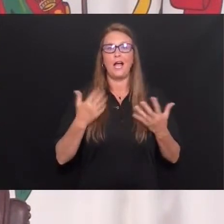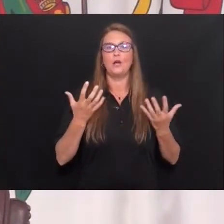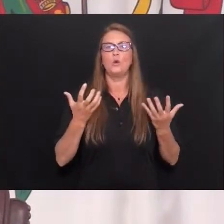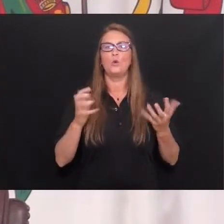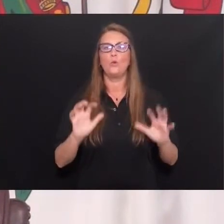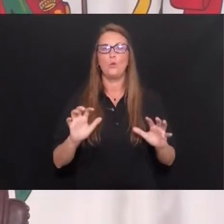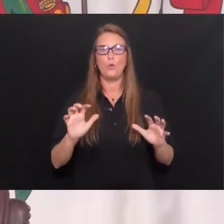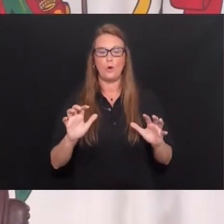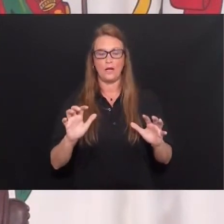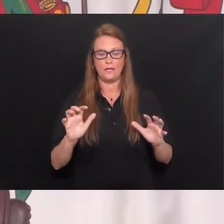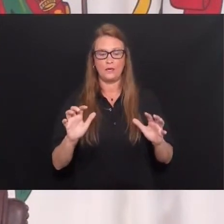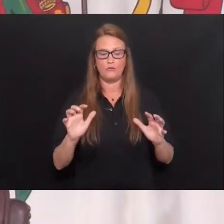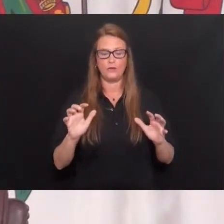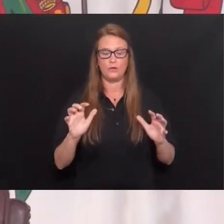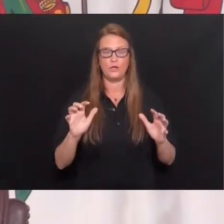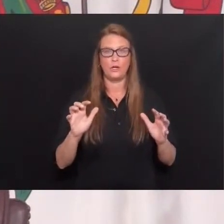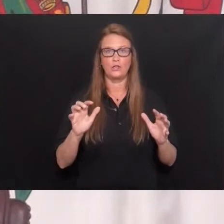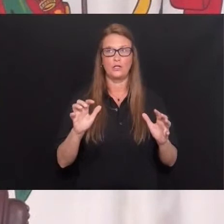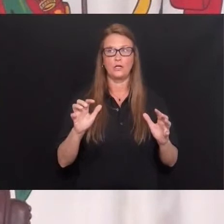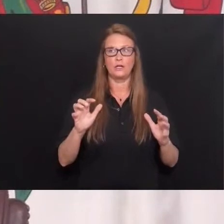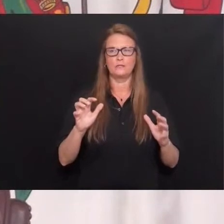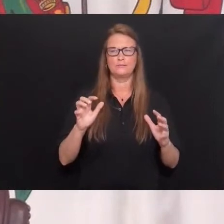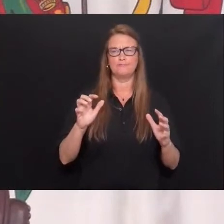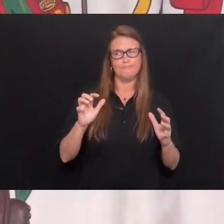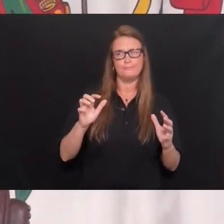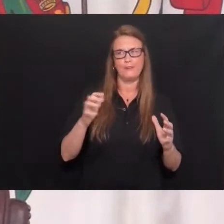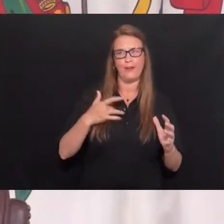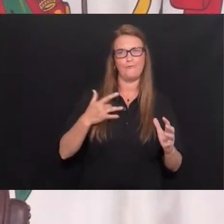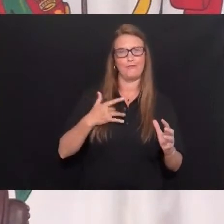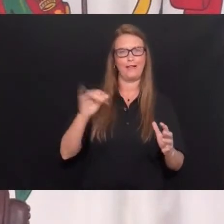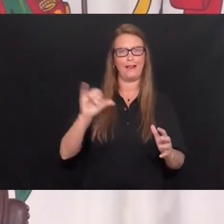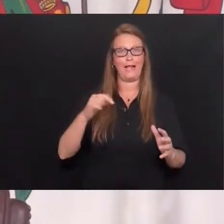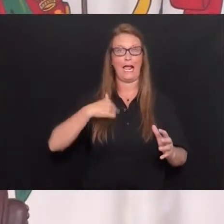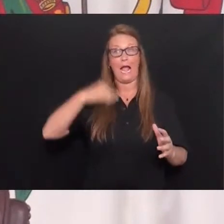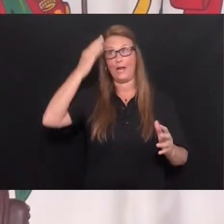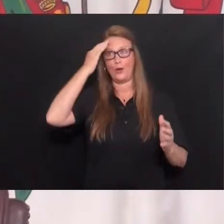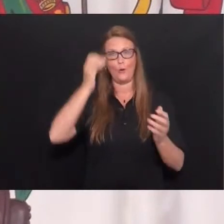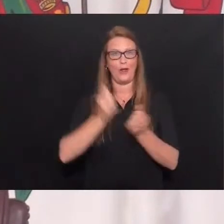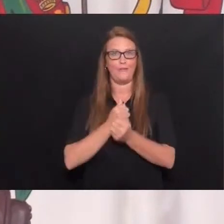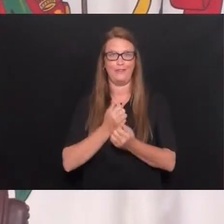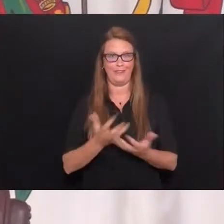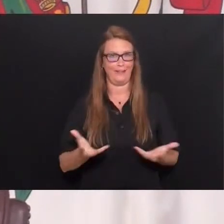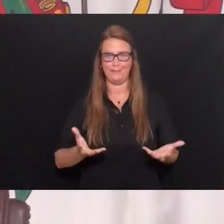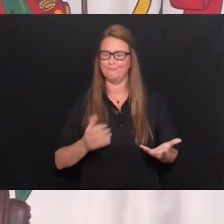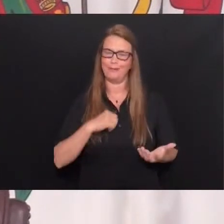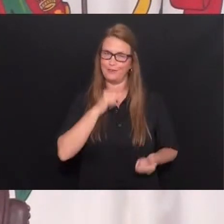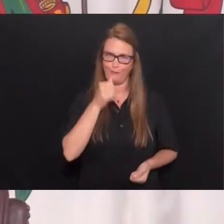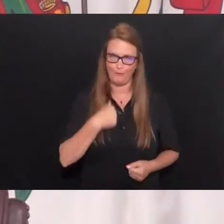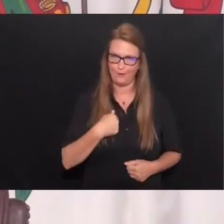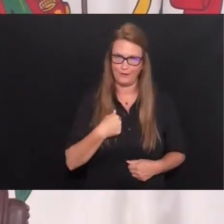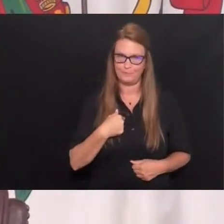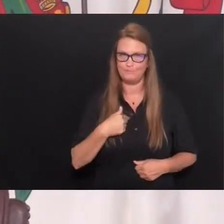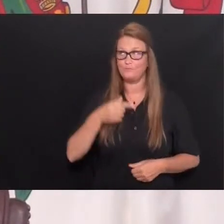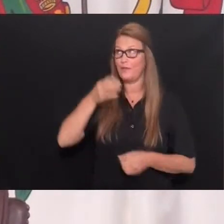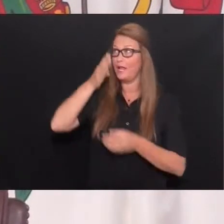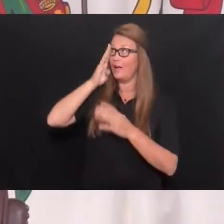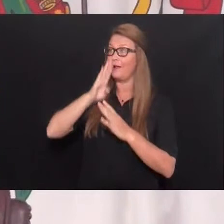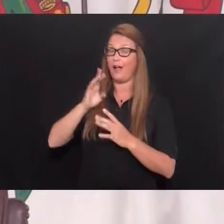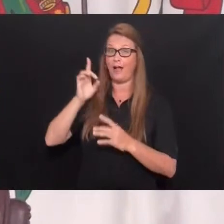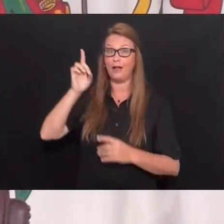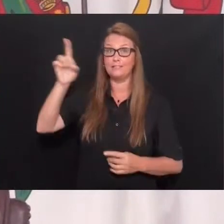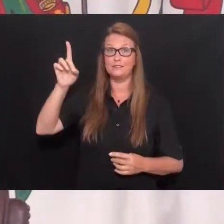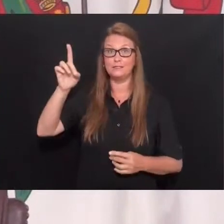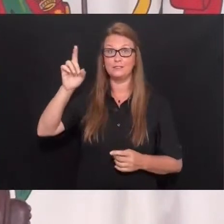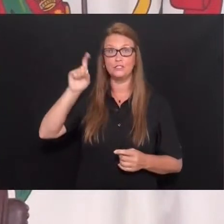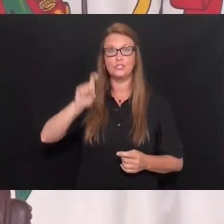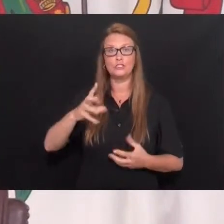have the thought that I know everything. I mean, first and foremost, God above should be in all of our